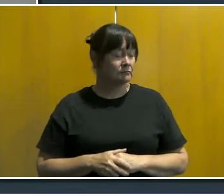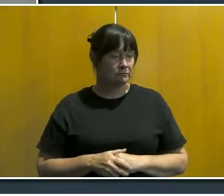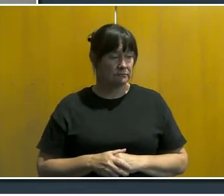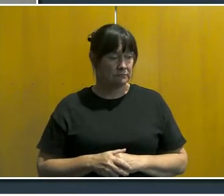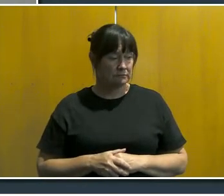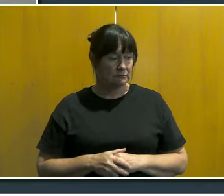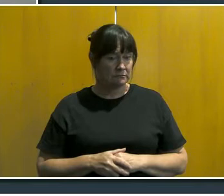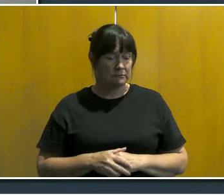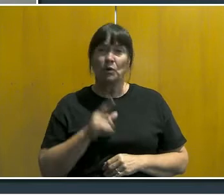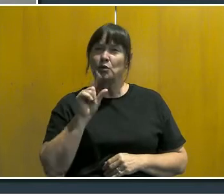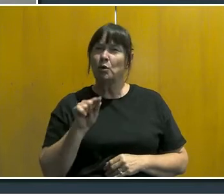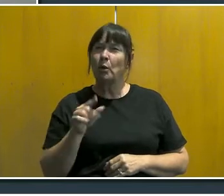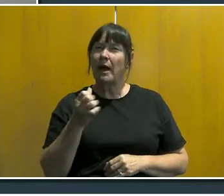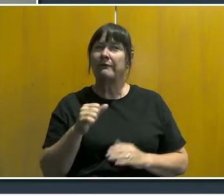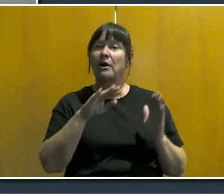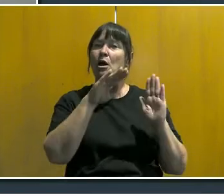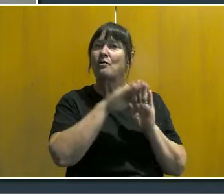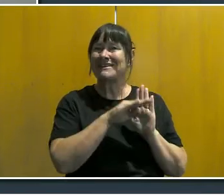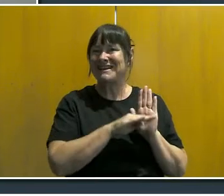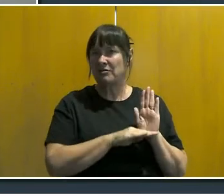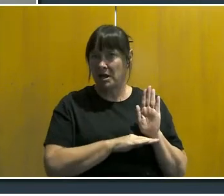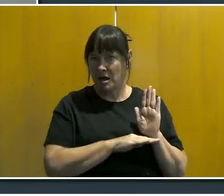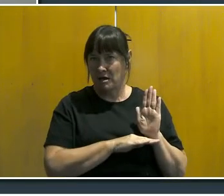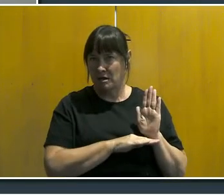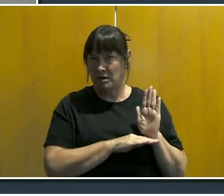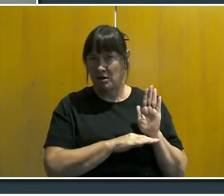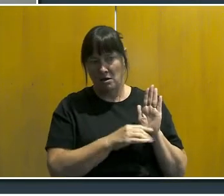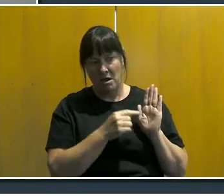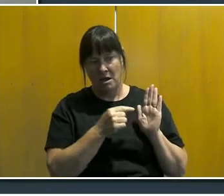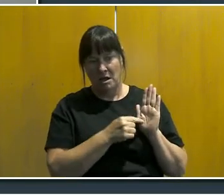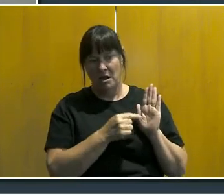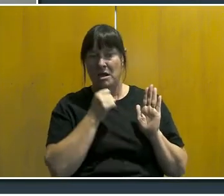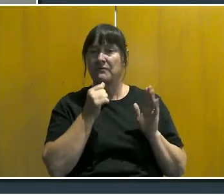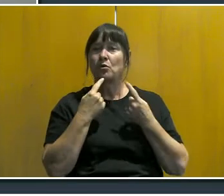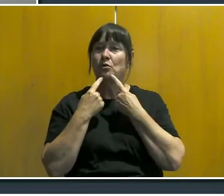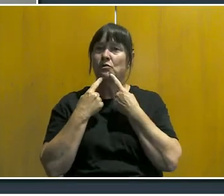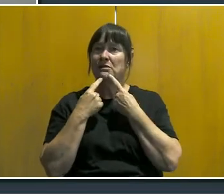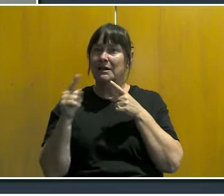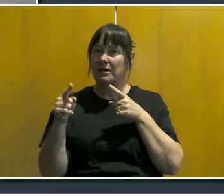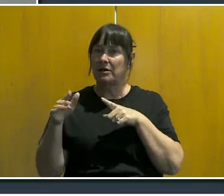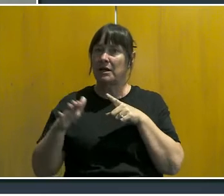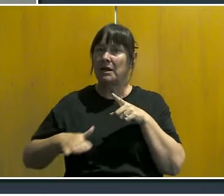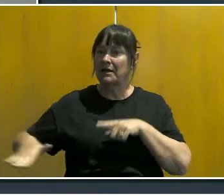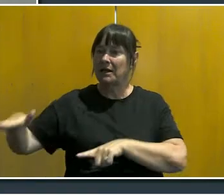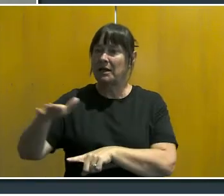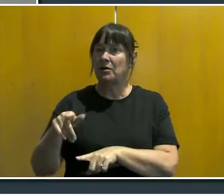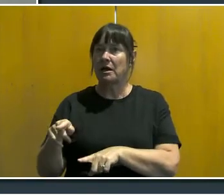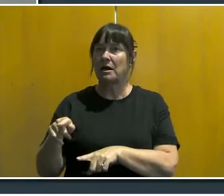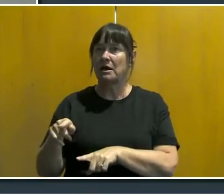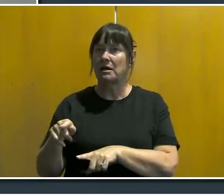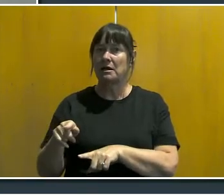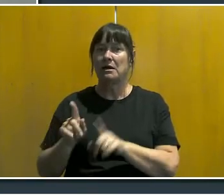Is there a criteria you have to abide by when you are declaring an area